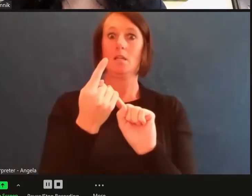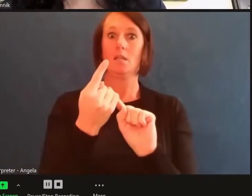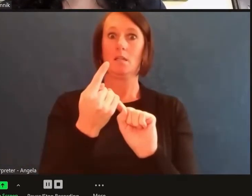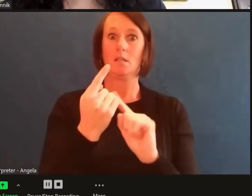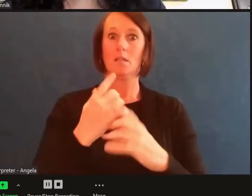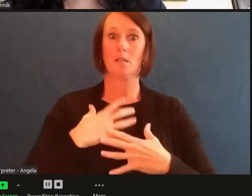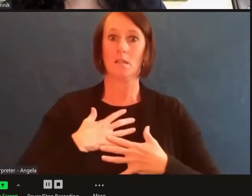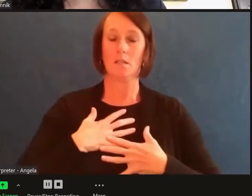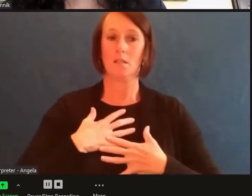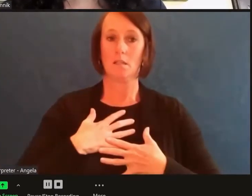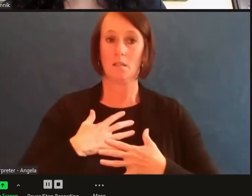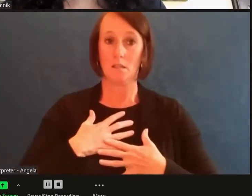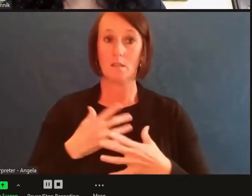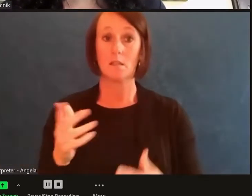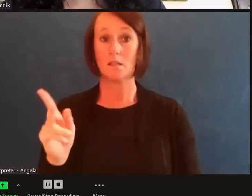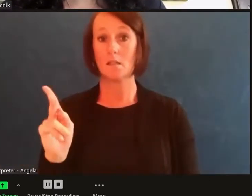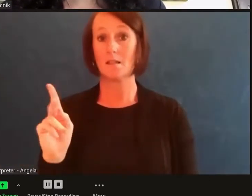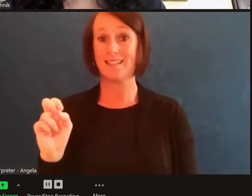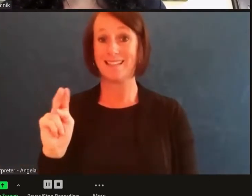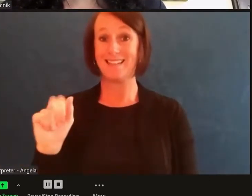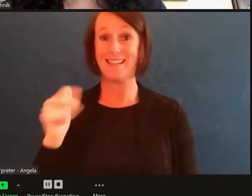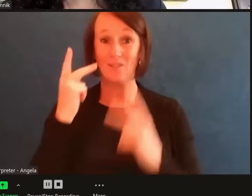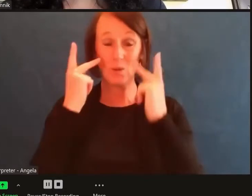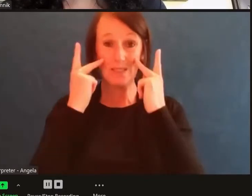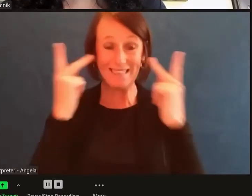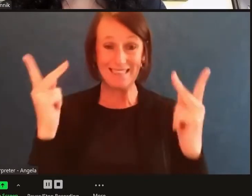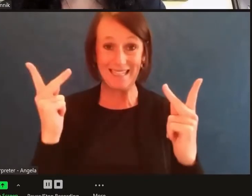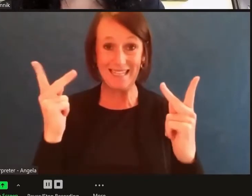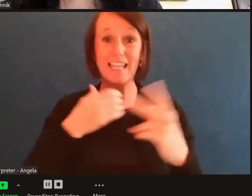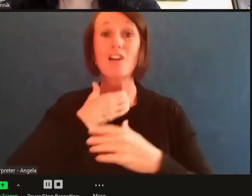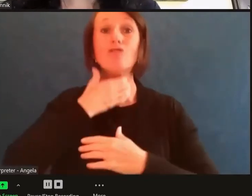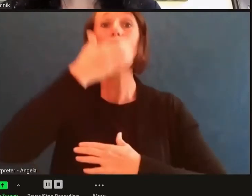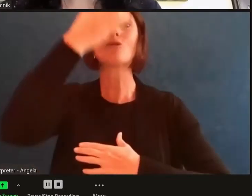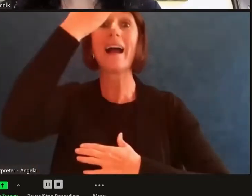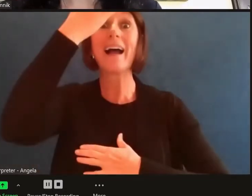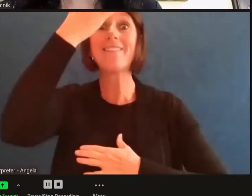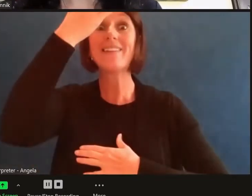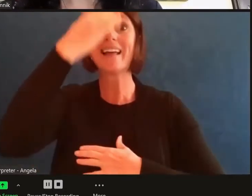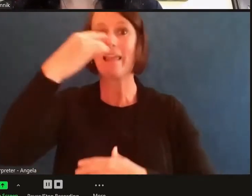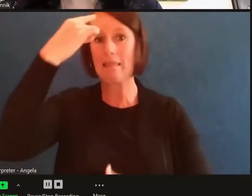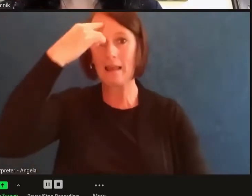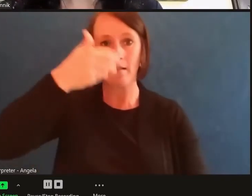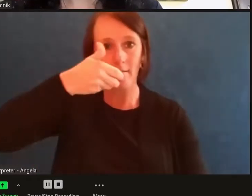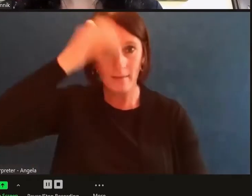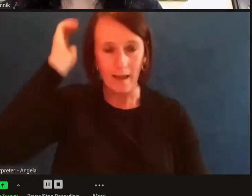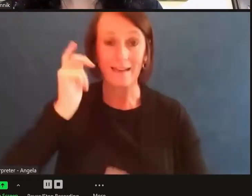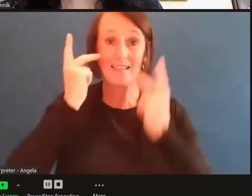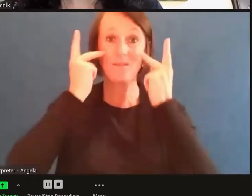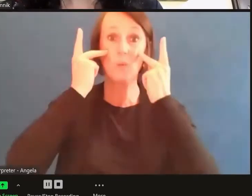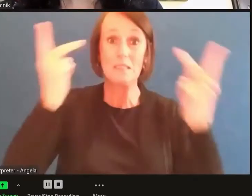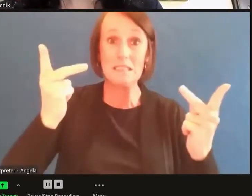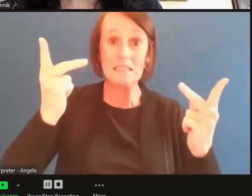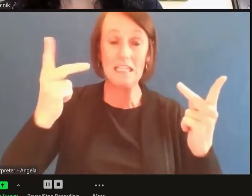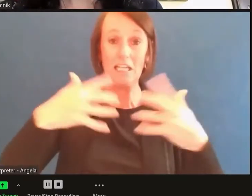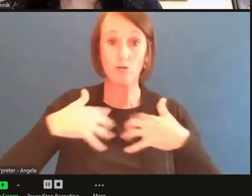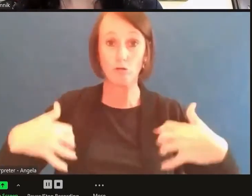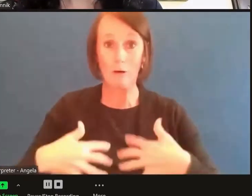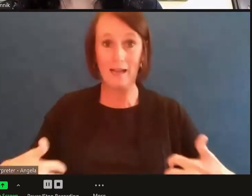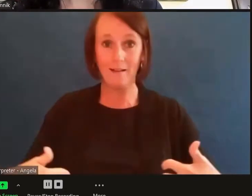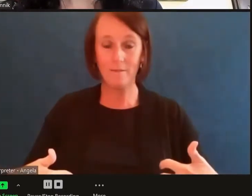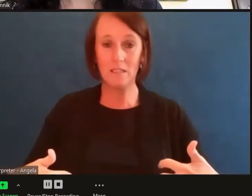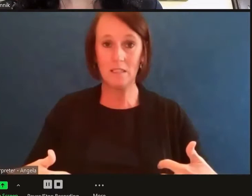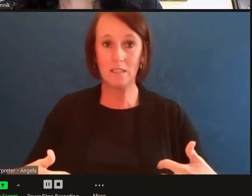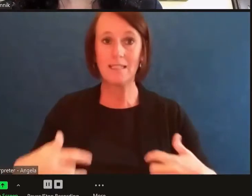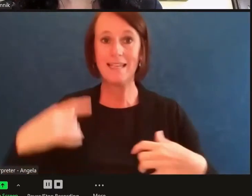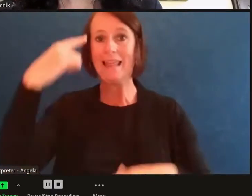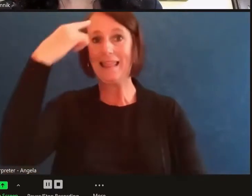The Kenyan saying is, if you see giraffe, think lion. If you see zebra, think lion. You just don't see the lions till it's too late. So we had these